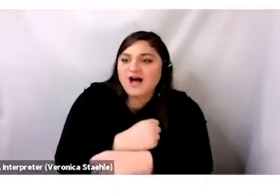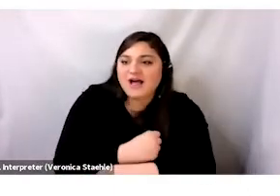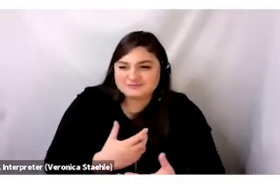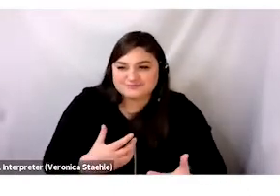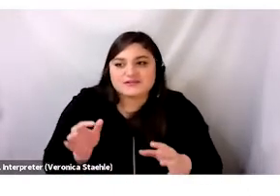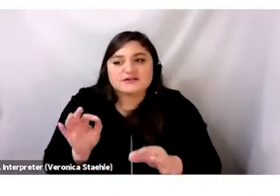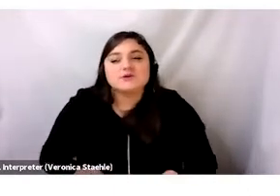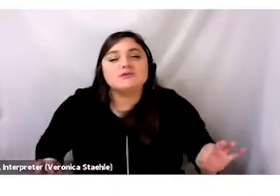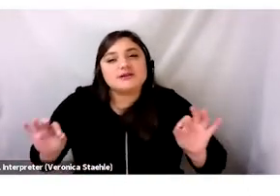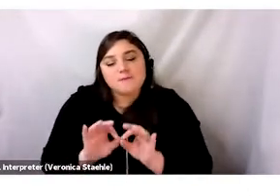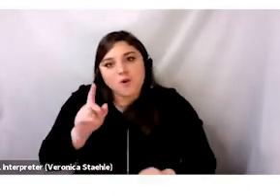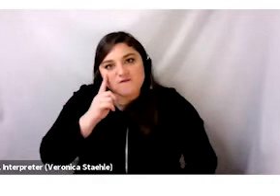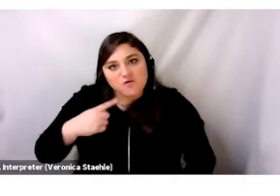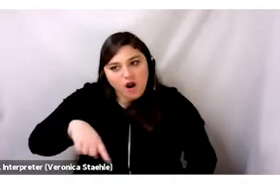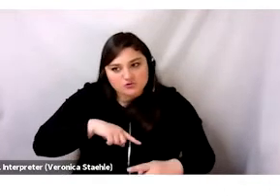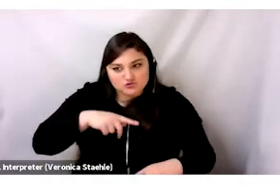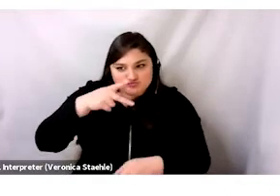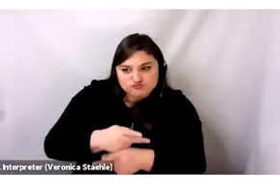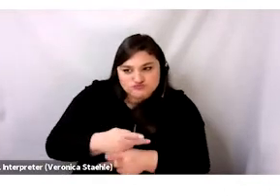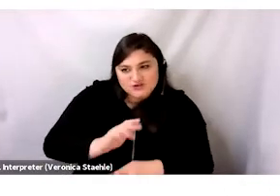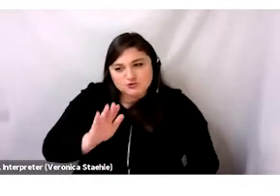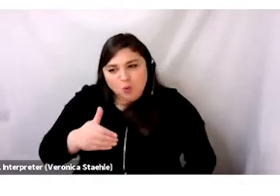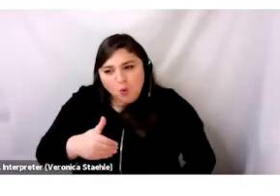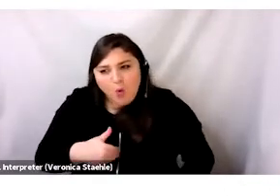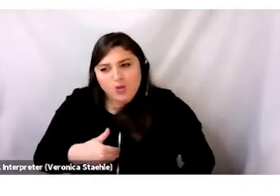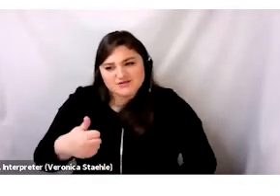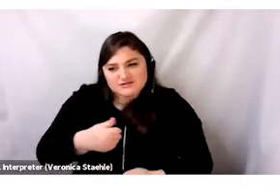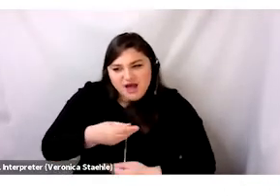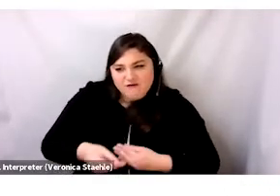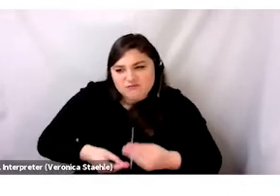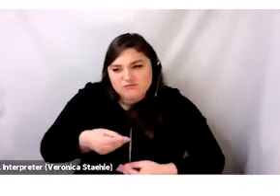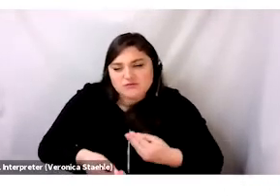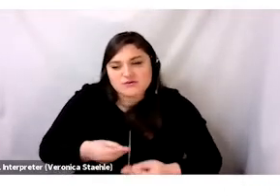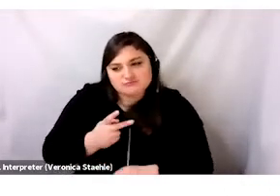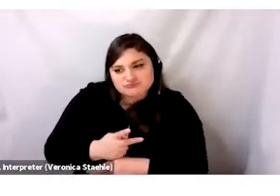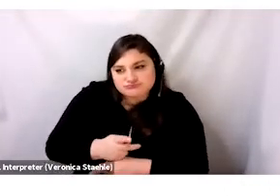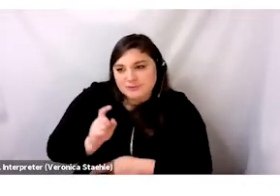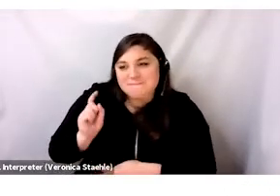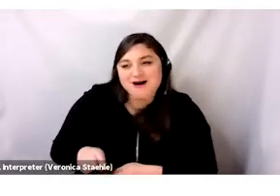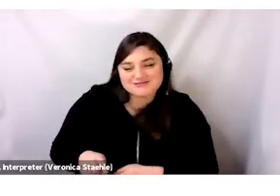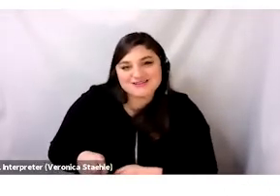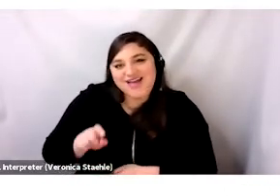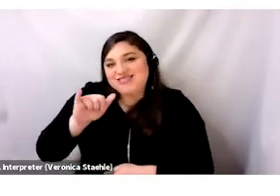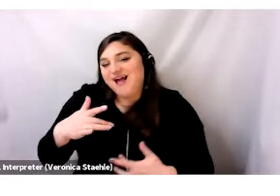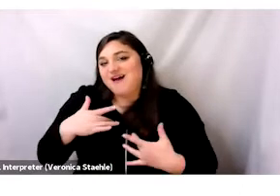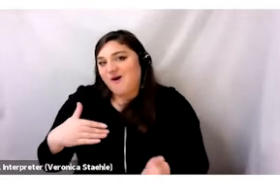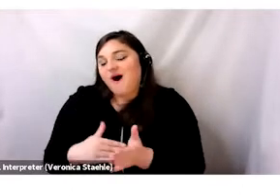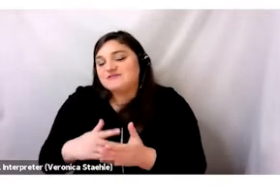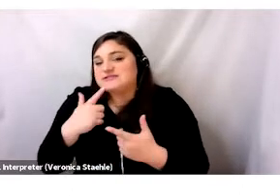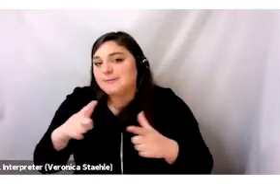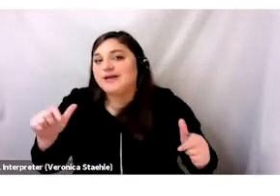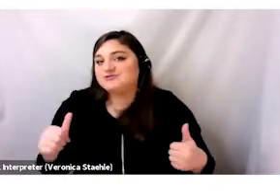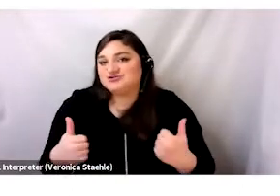we can really be in this for the long run. I think this is one of the biggest challenges for activists who are often responding to